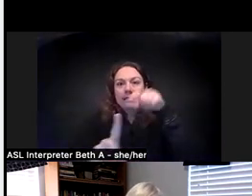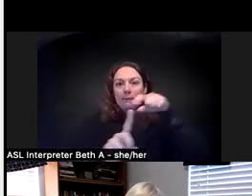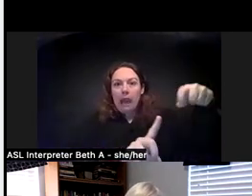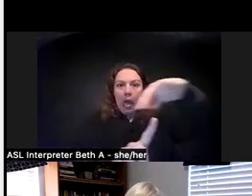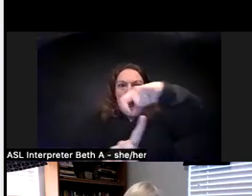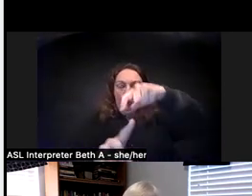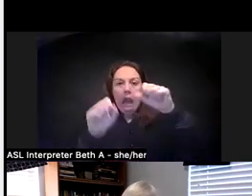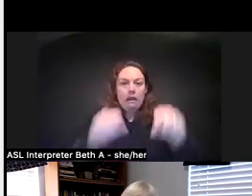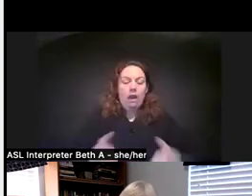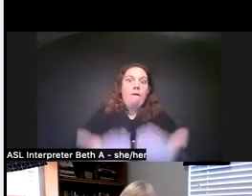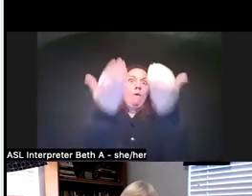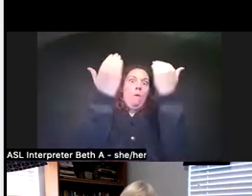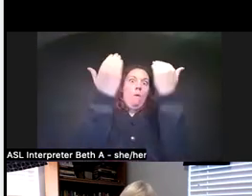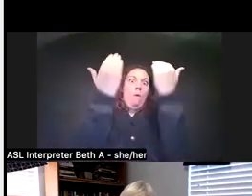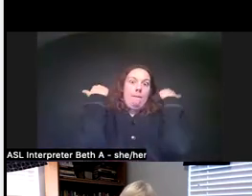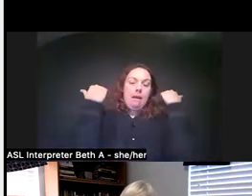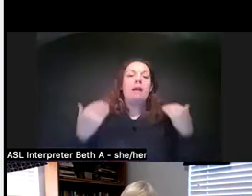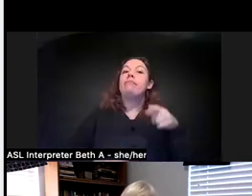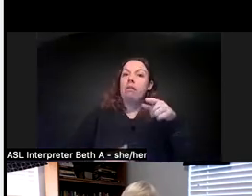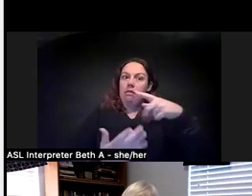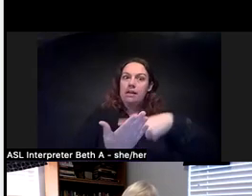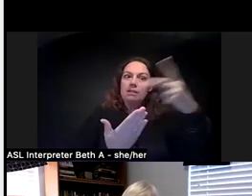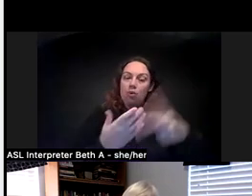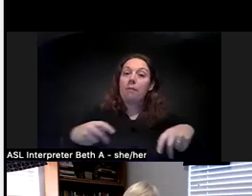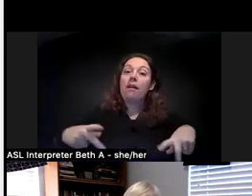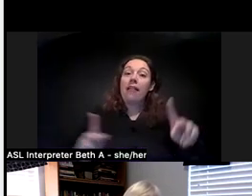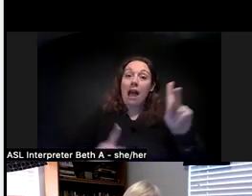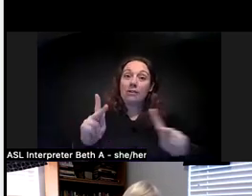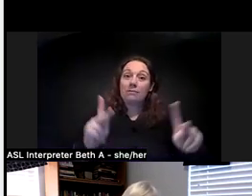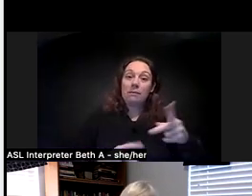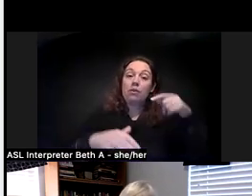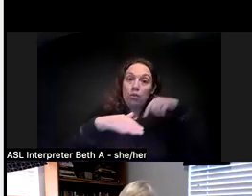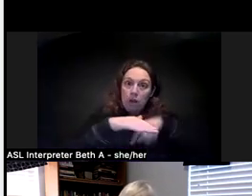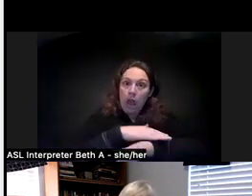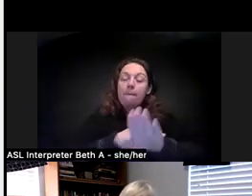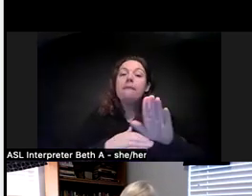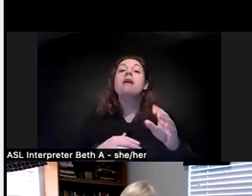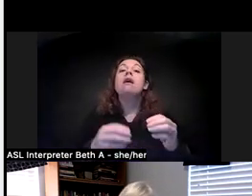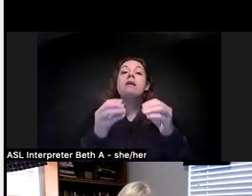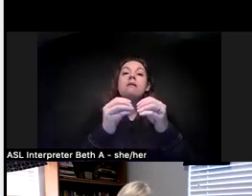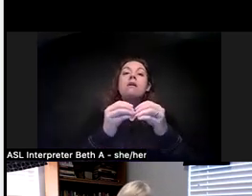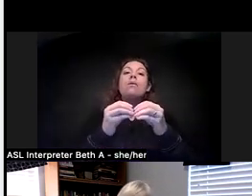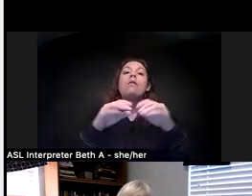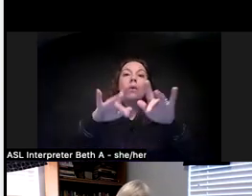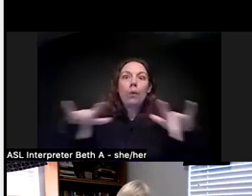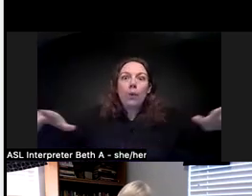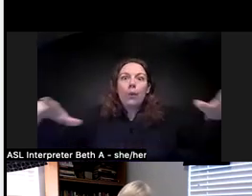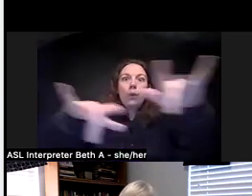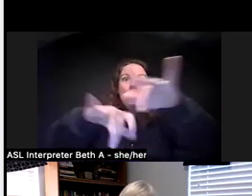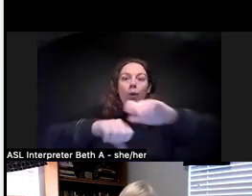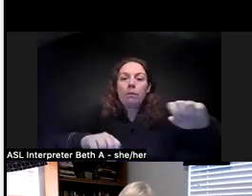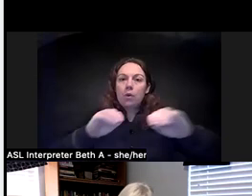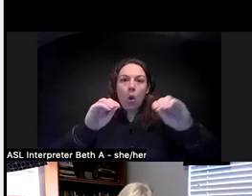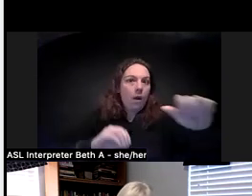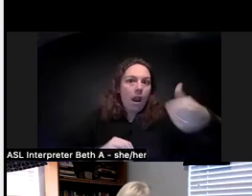off some of the sound. That's a wonderful program, but it's also a way to bring people back into the museum, helping